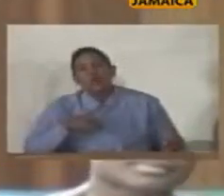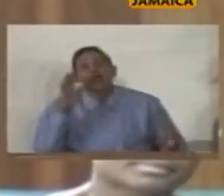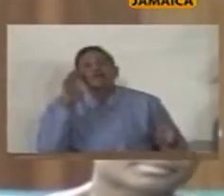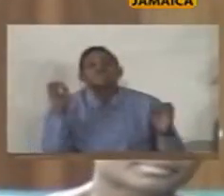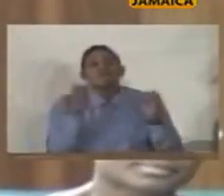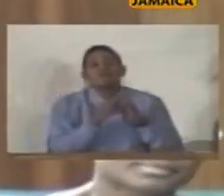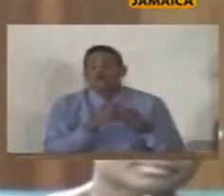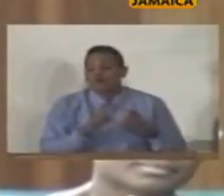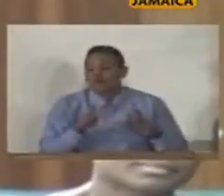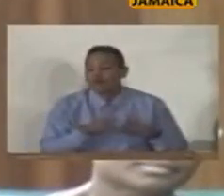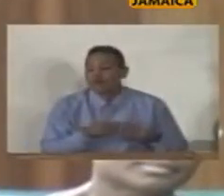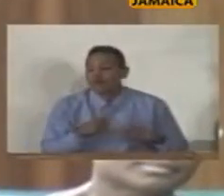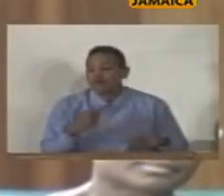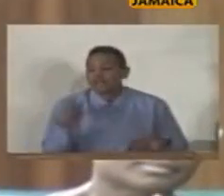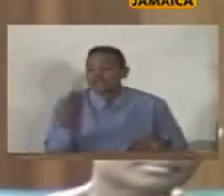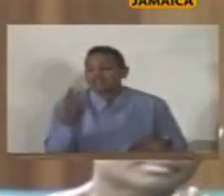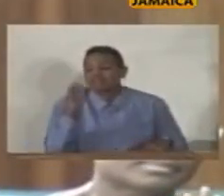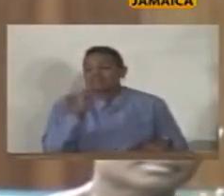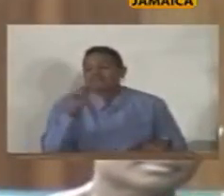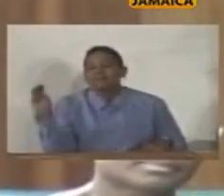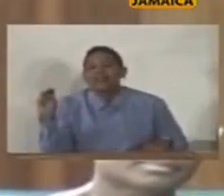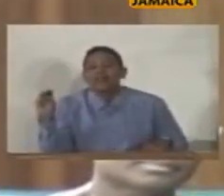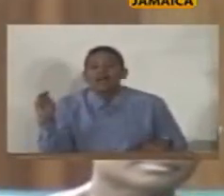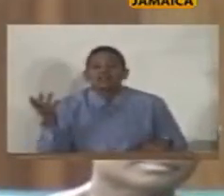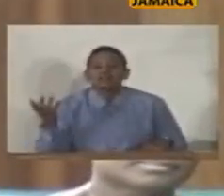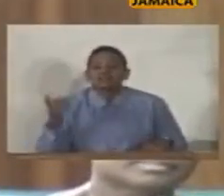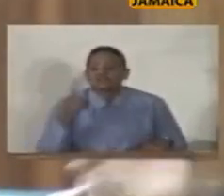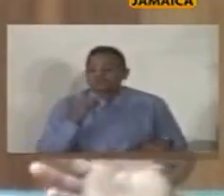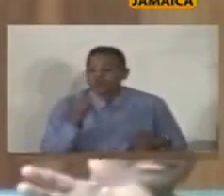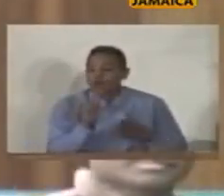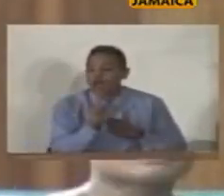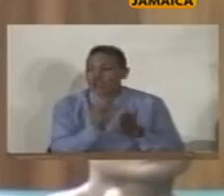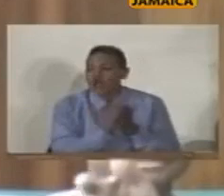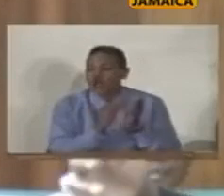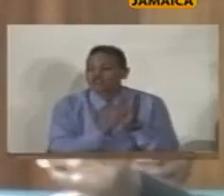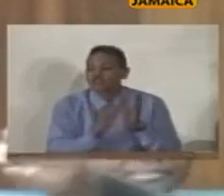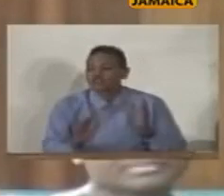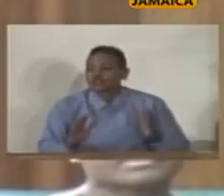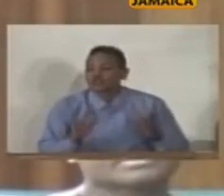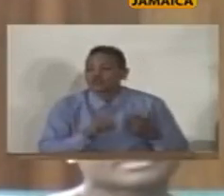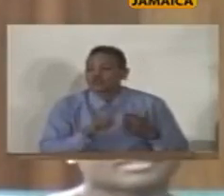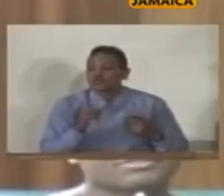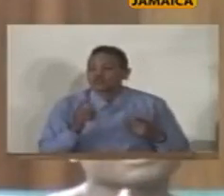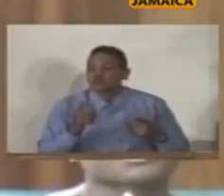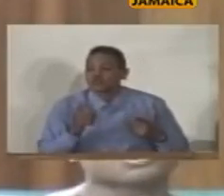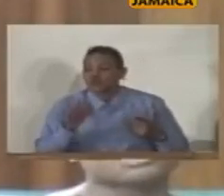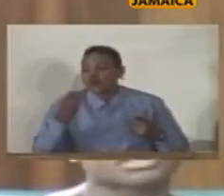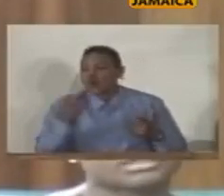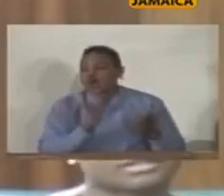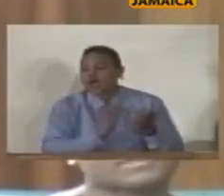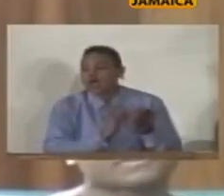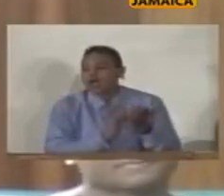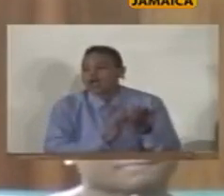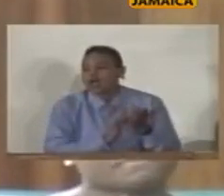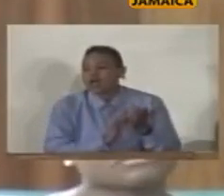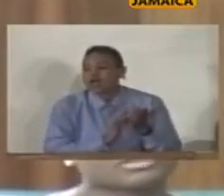when you give 50 million to a law student or a medical student,